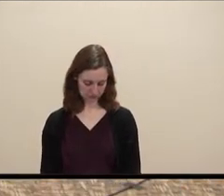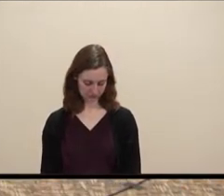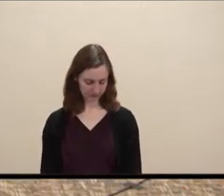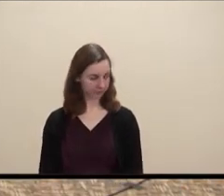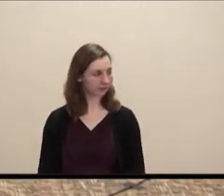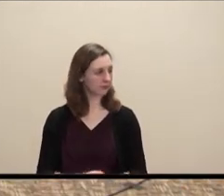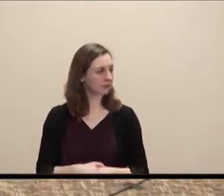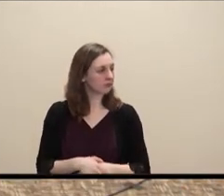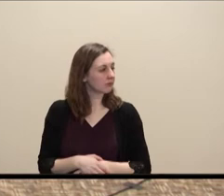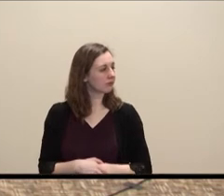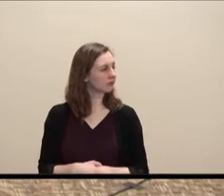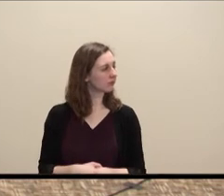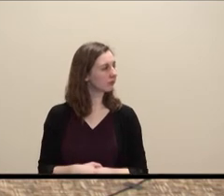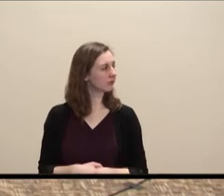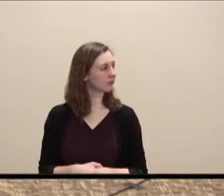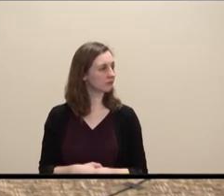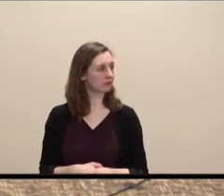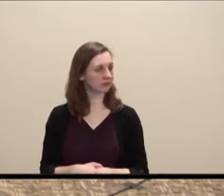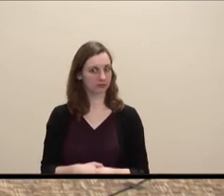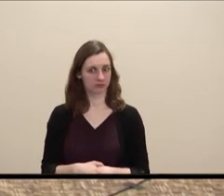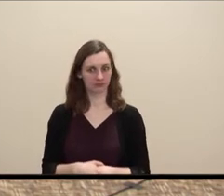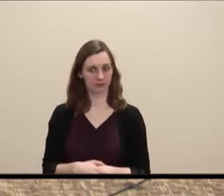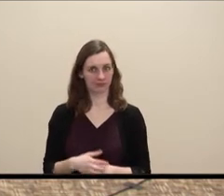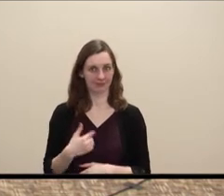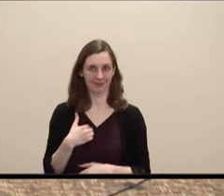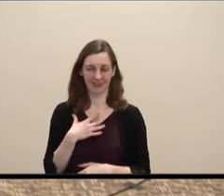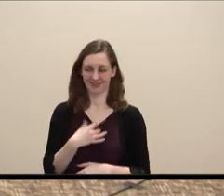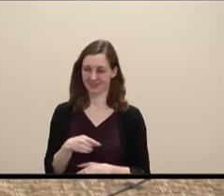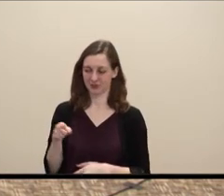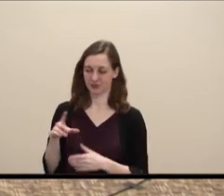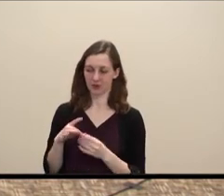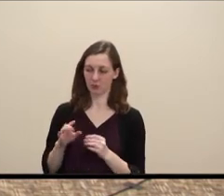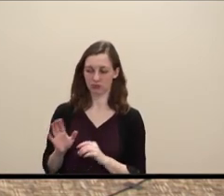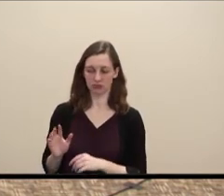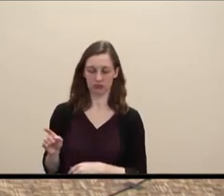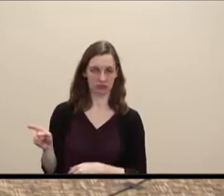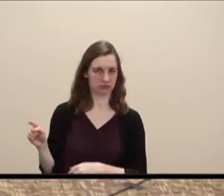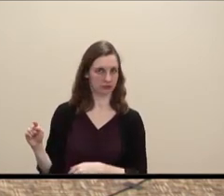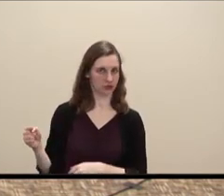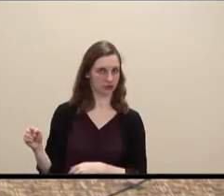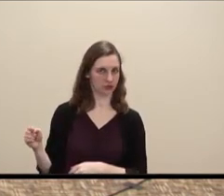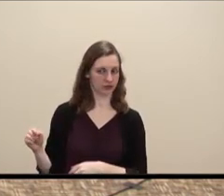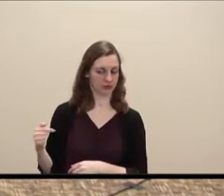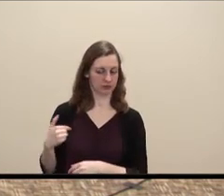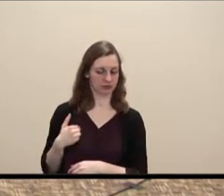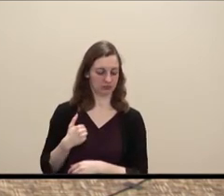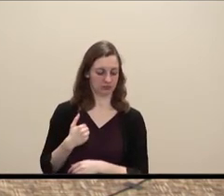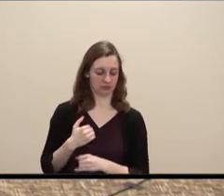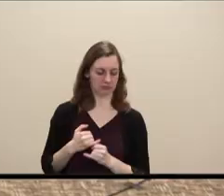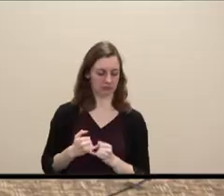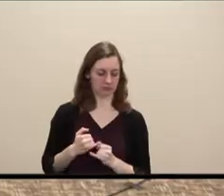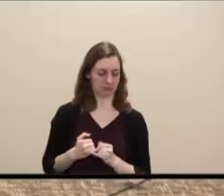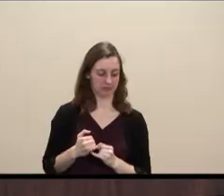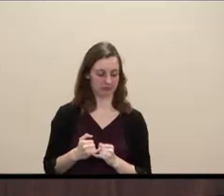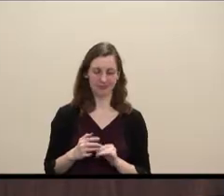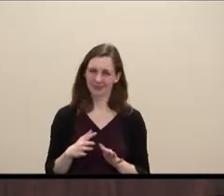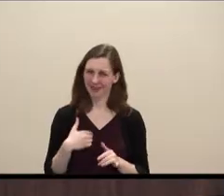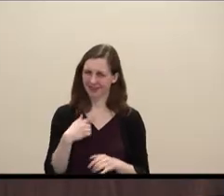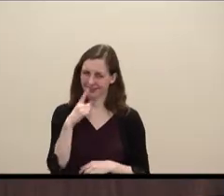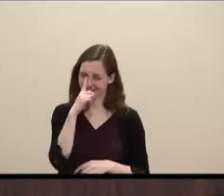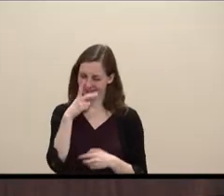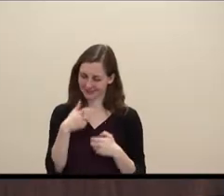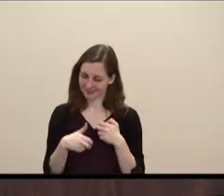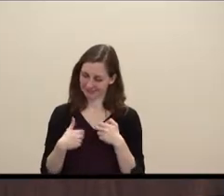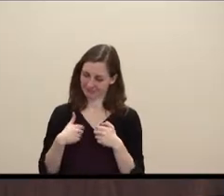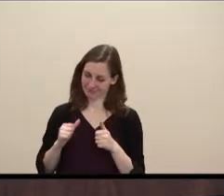I like how Dina was like, no, she goes first with all that data. And again, I got a tough act to follow. I think this is a test